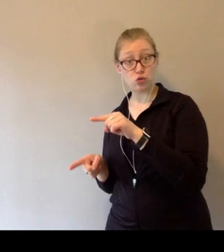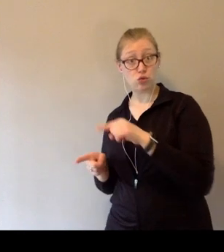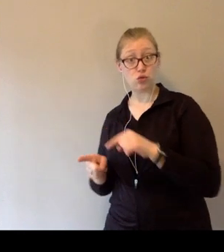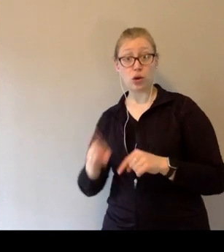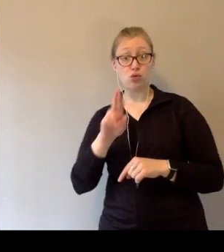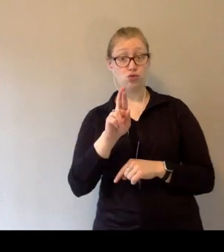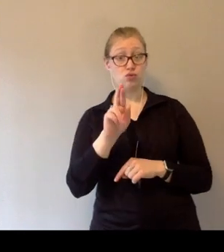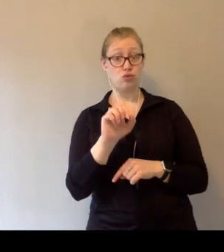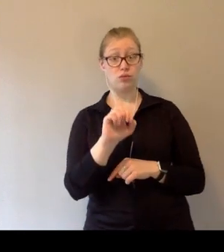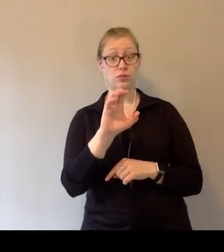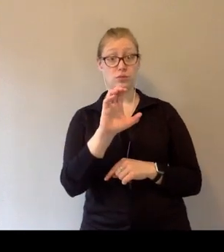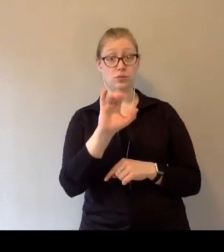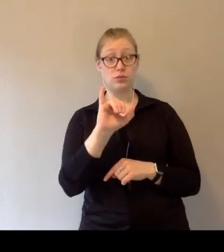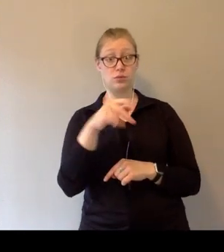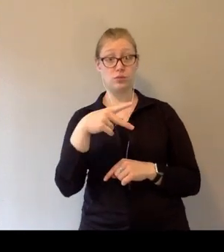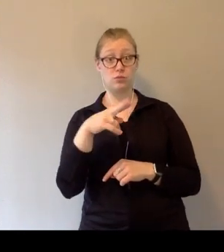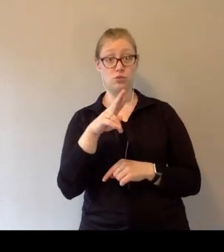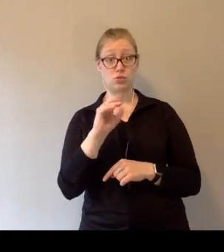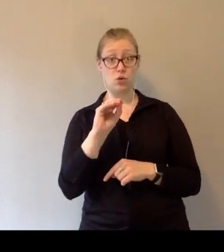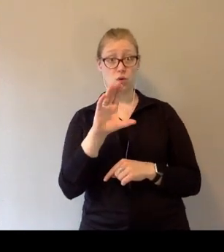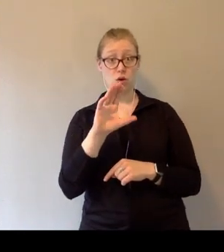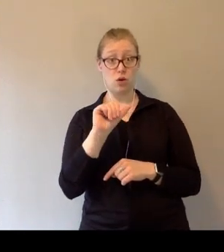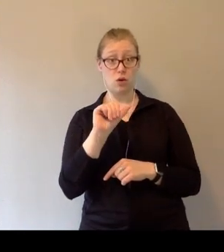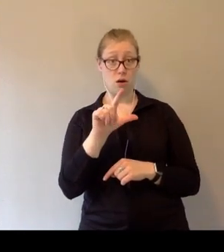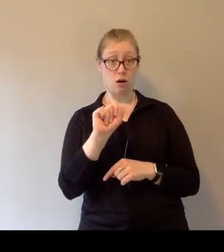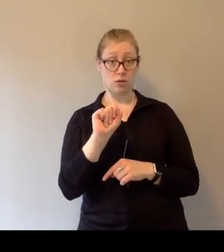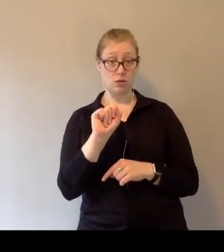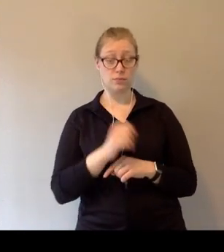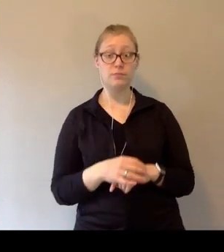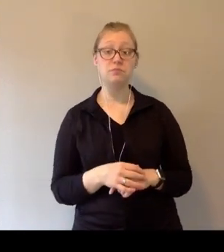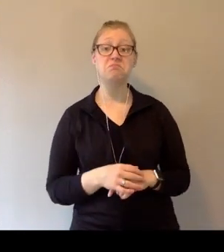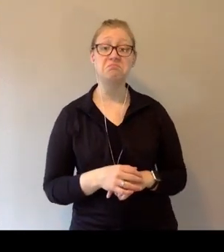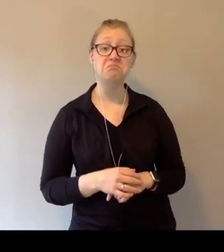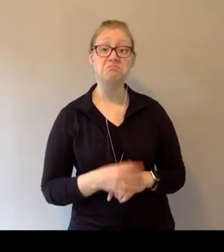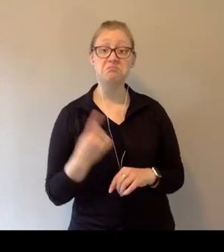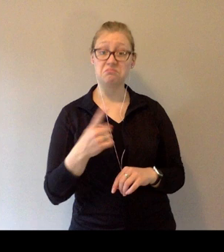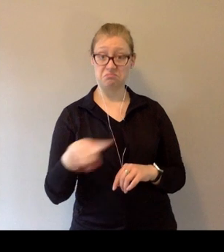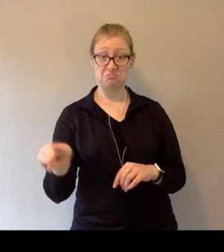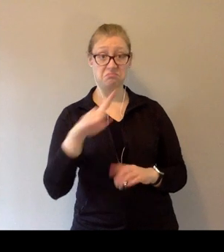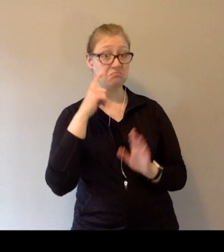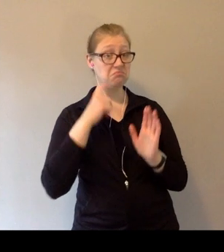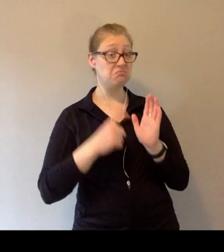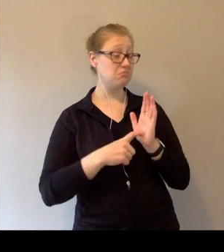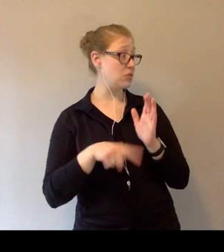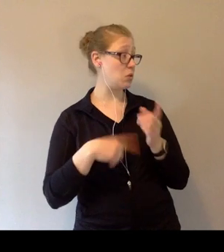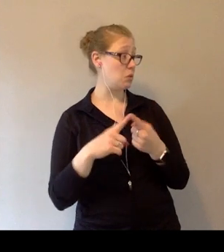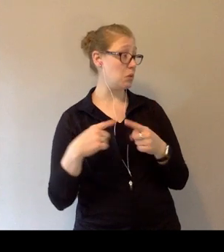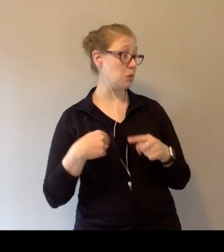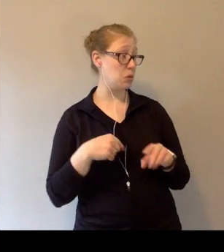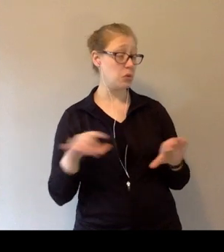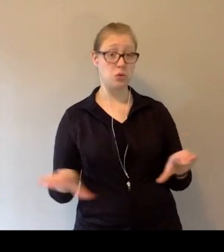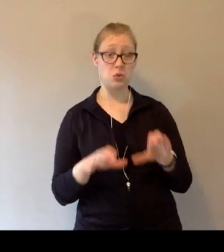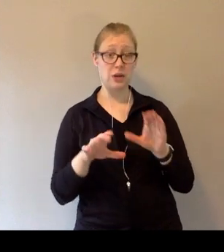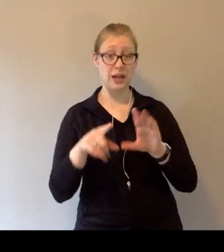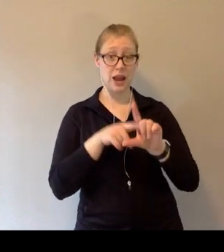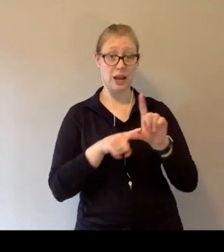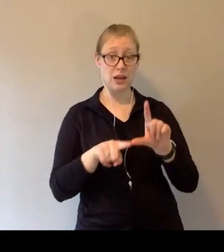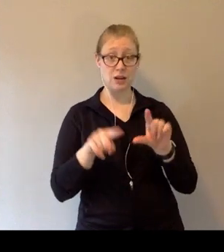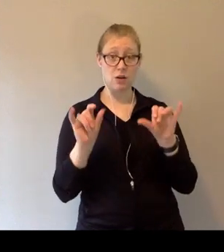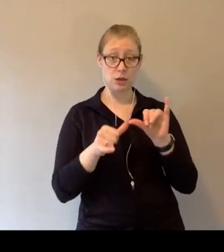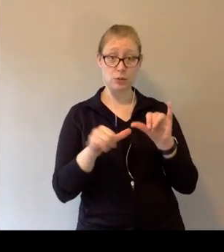One thing you'll notice when we're doing these angles measurements, like sine